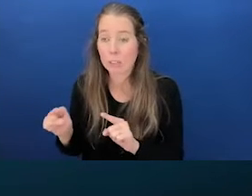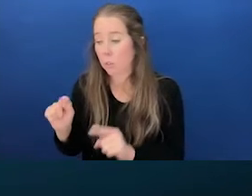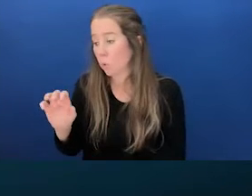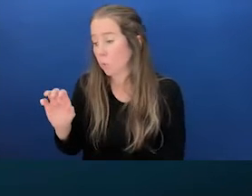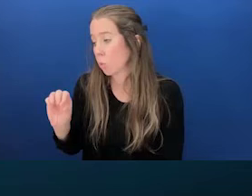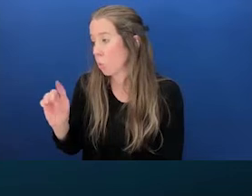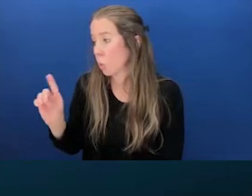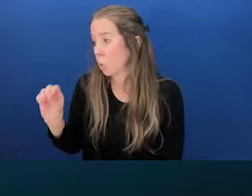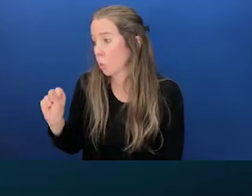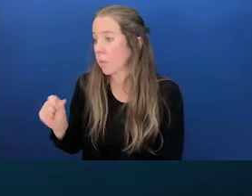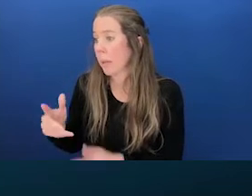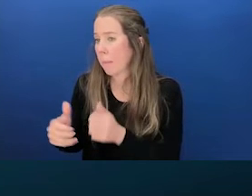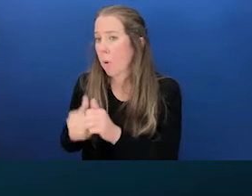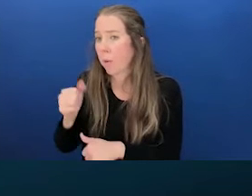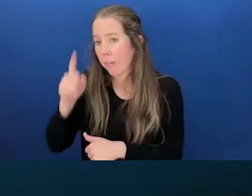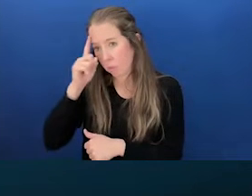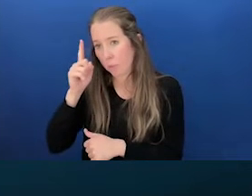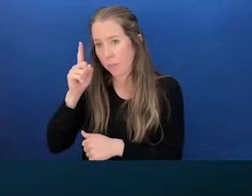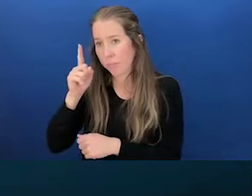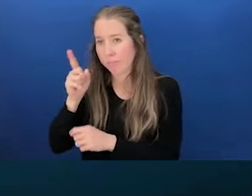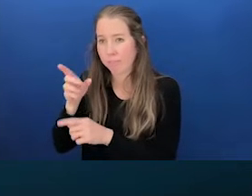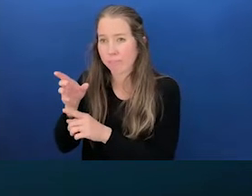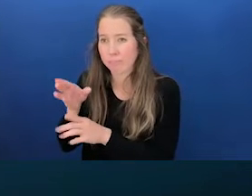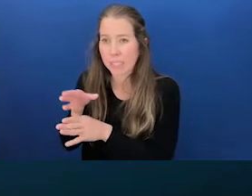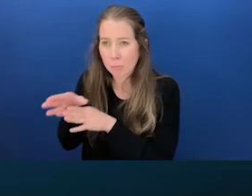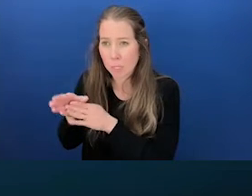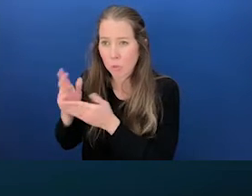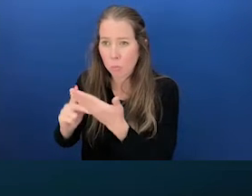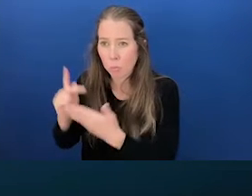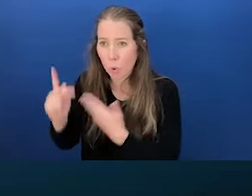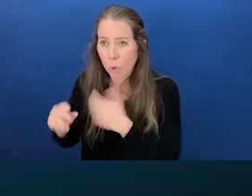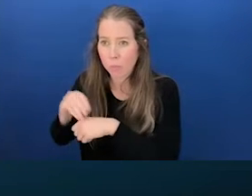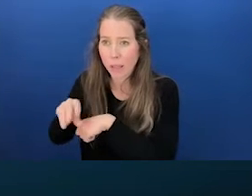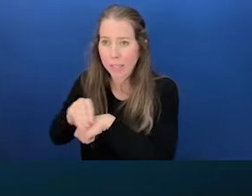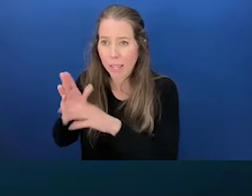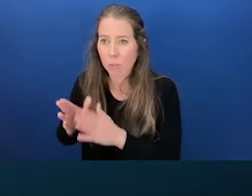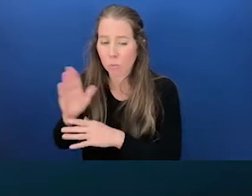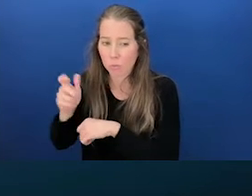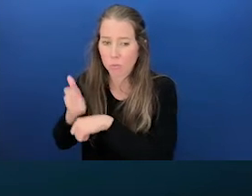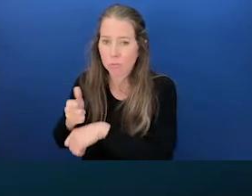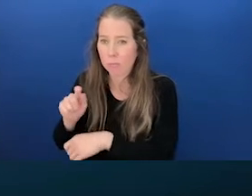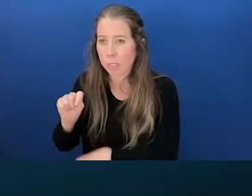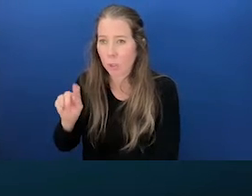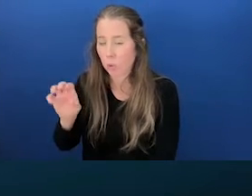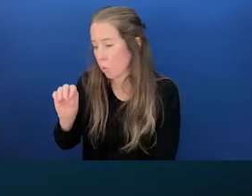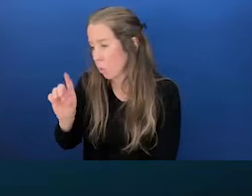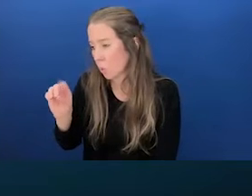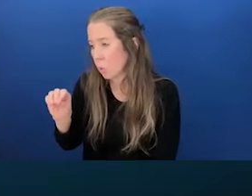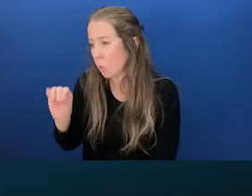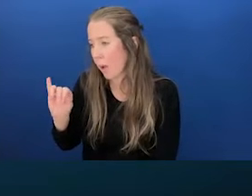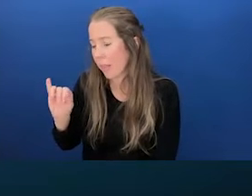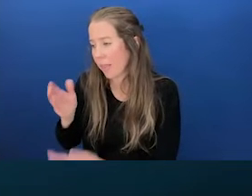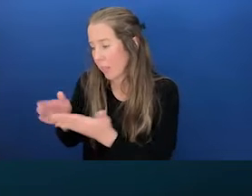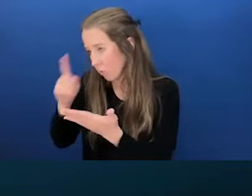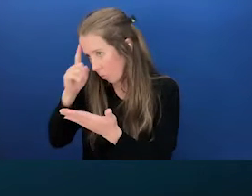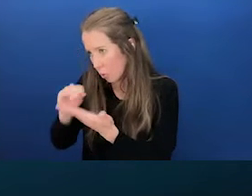are mostly for special programs, counselors who raise those to-do items for students to complete,